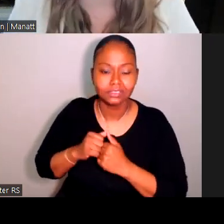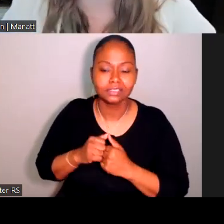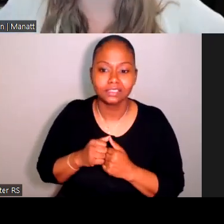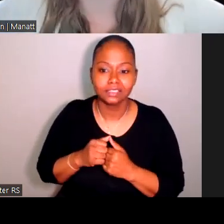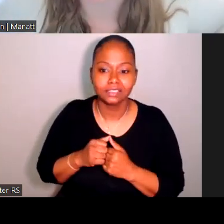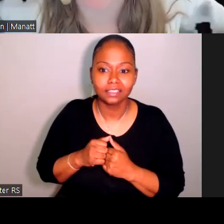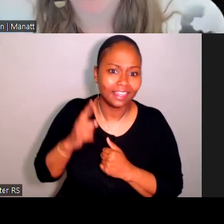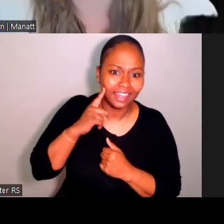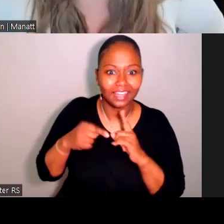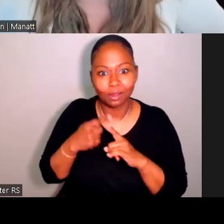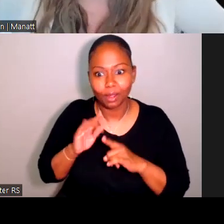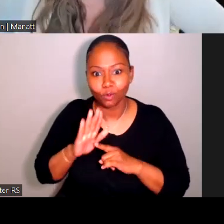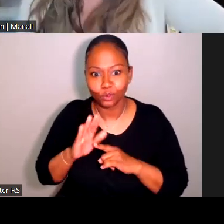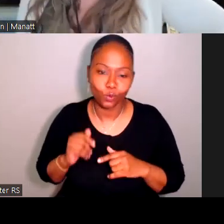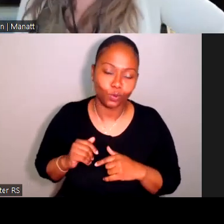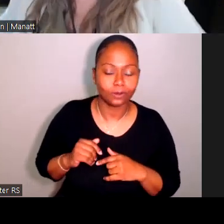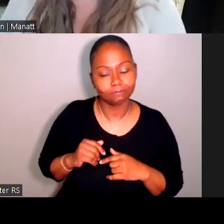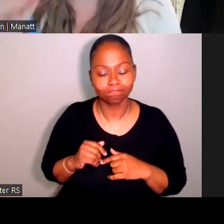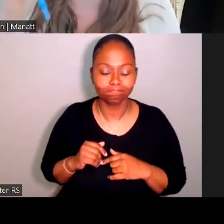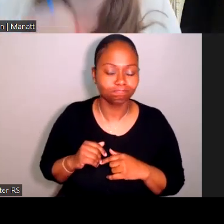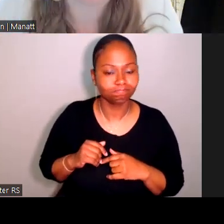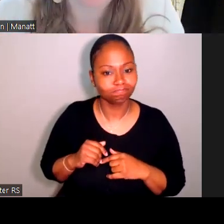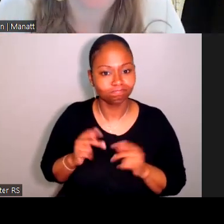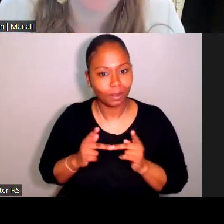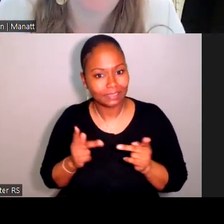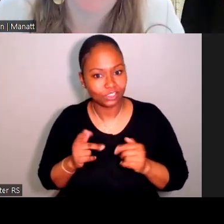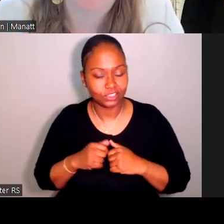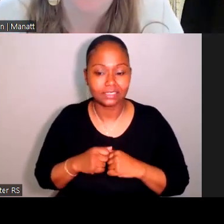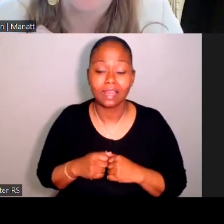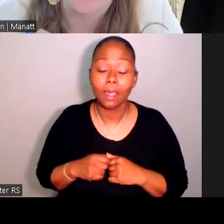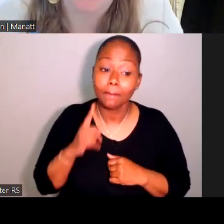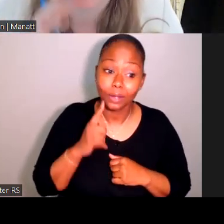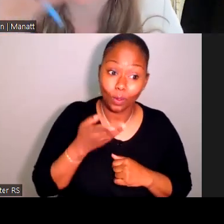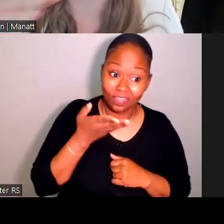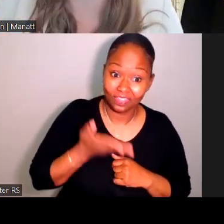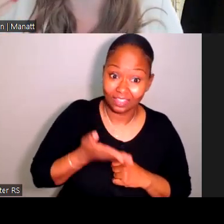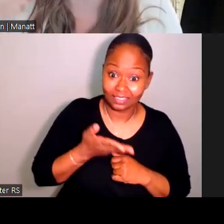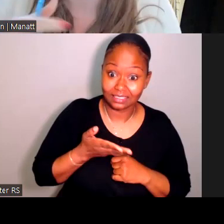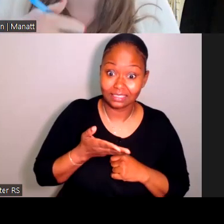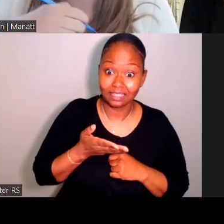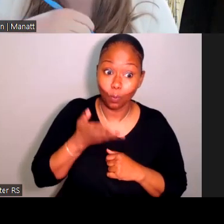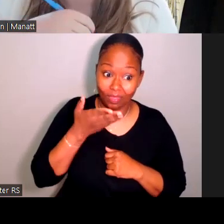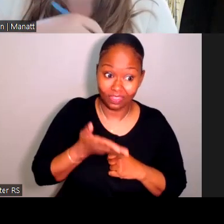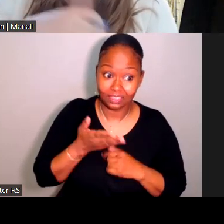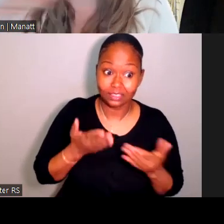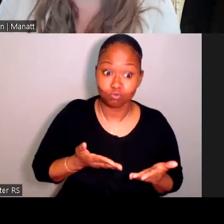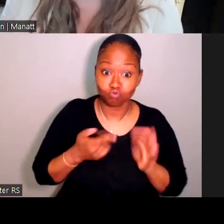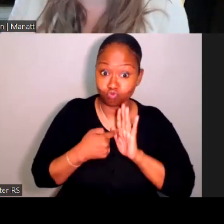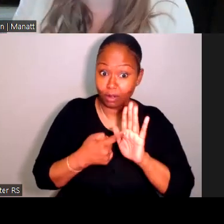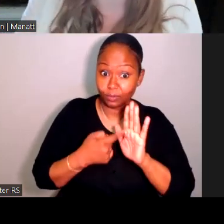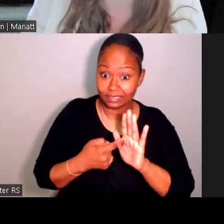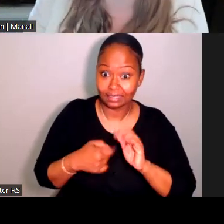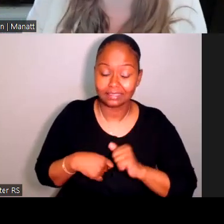positions and ideas for this. What this deck recommends and what this deck represents and the